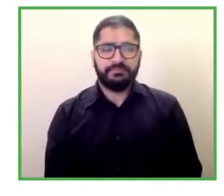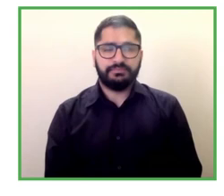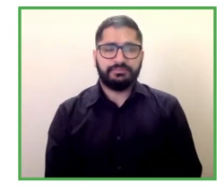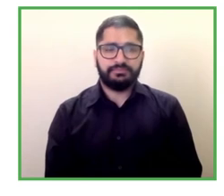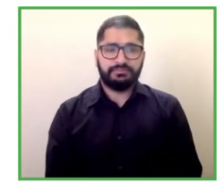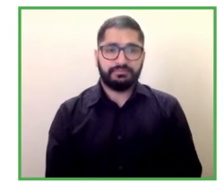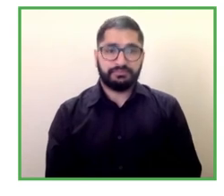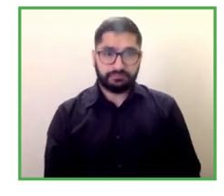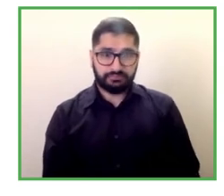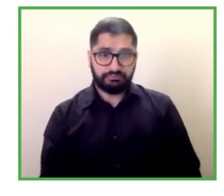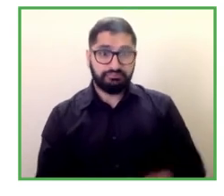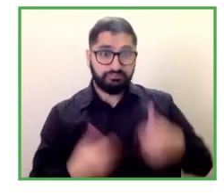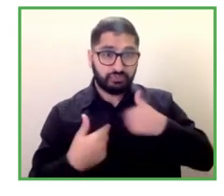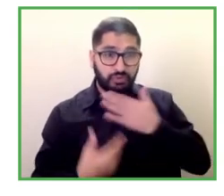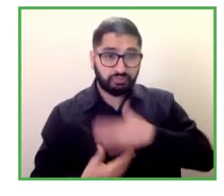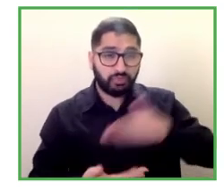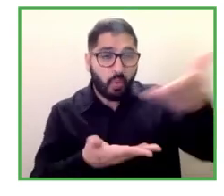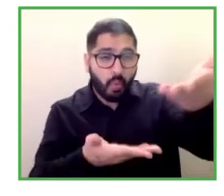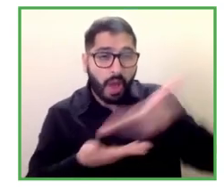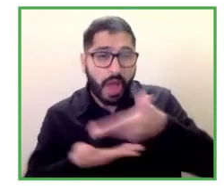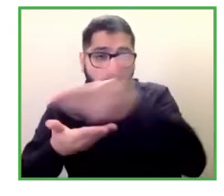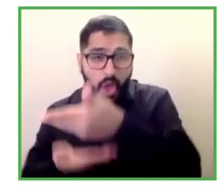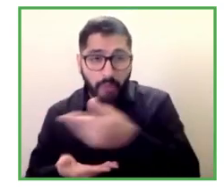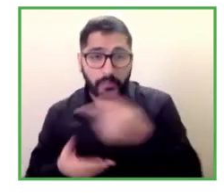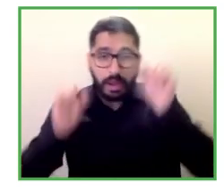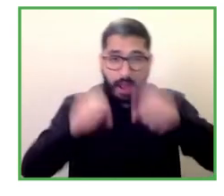resources. Thank you.